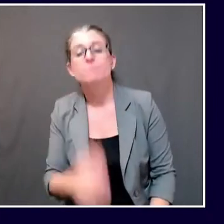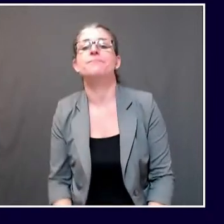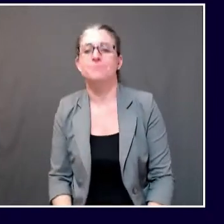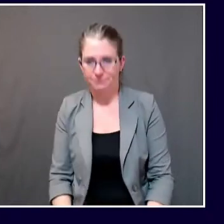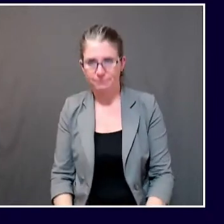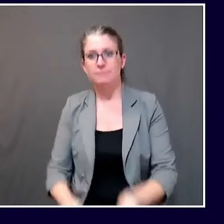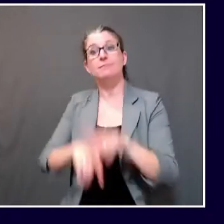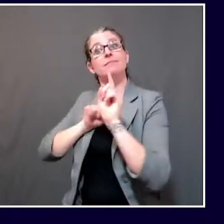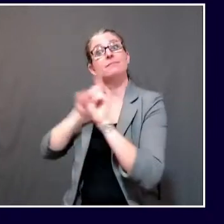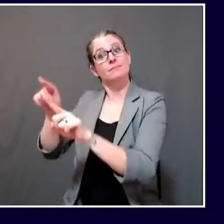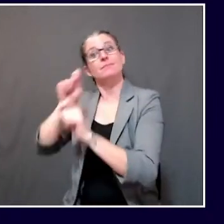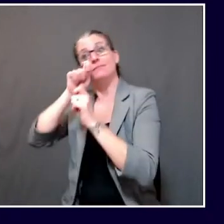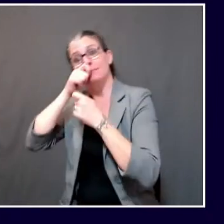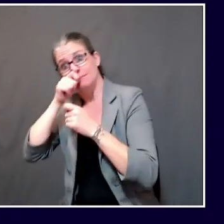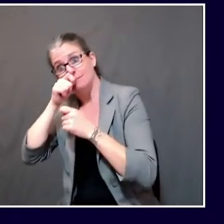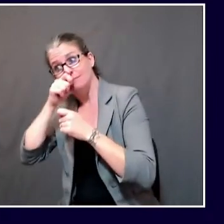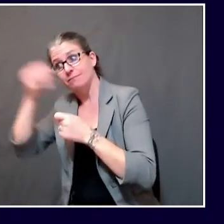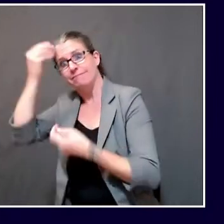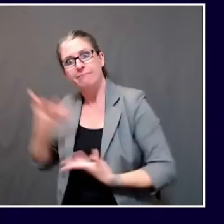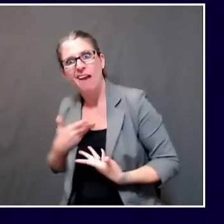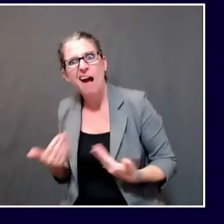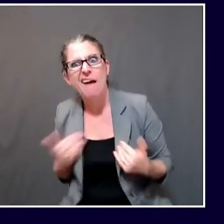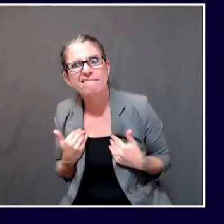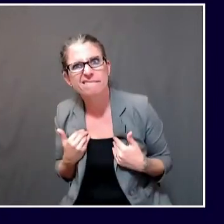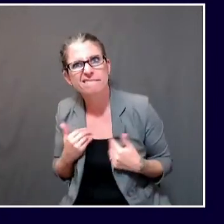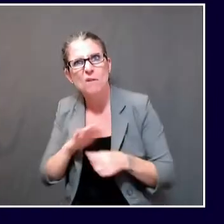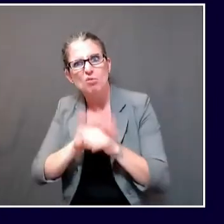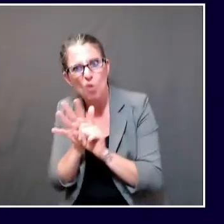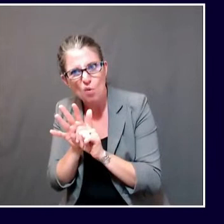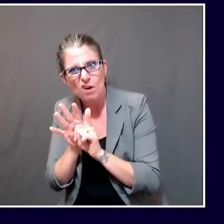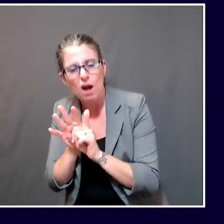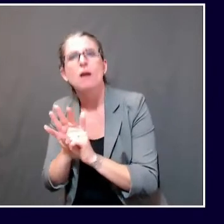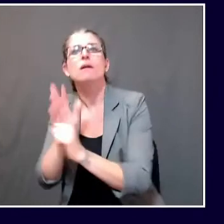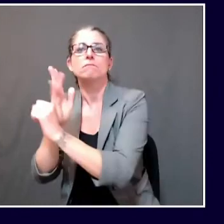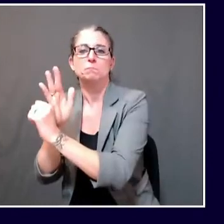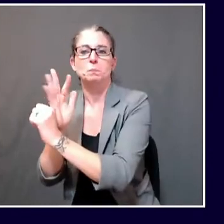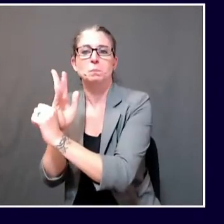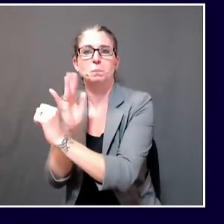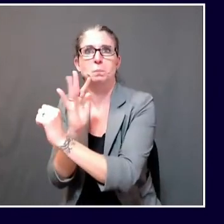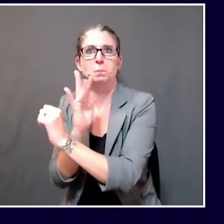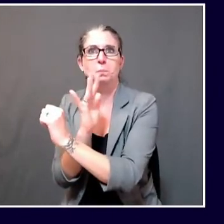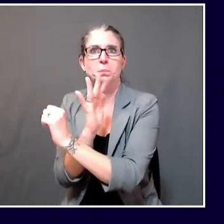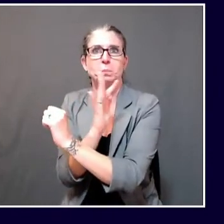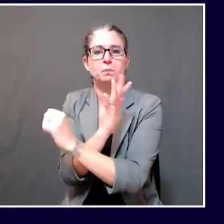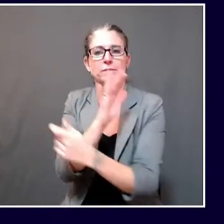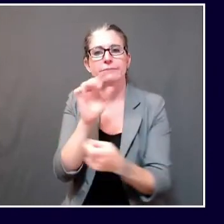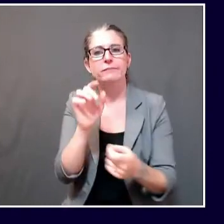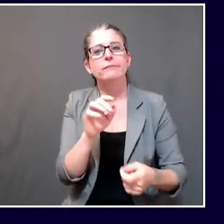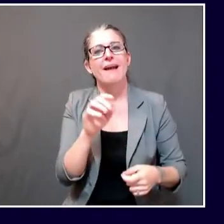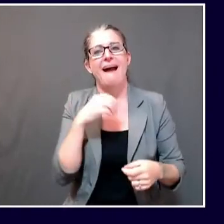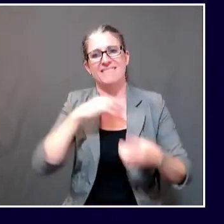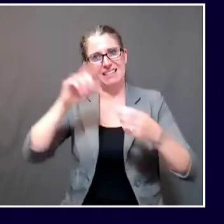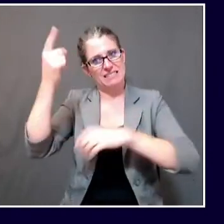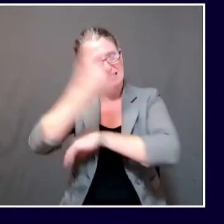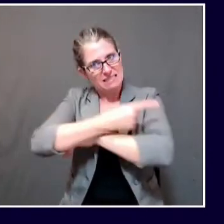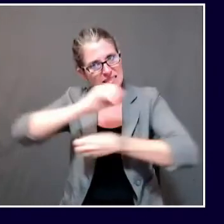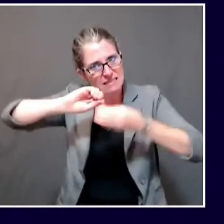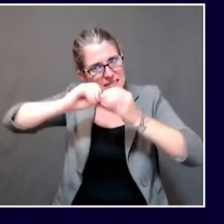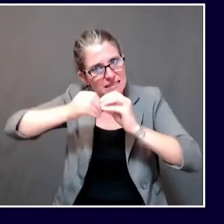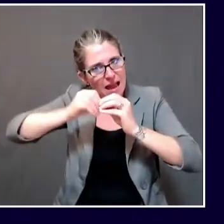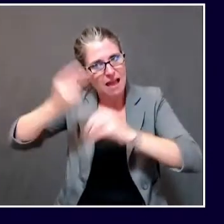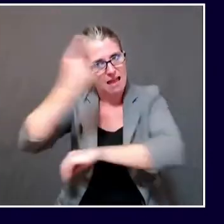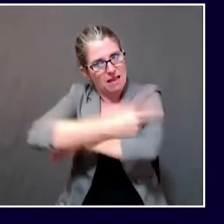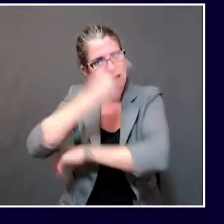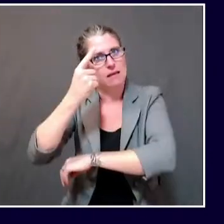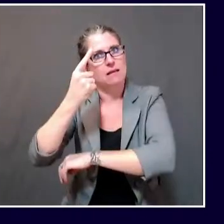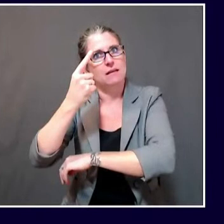their original onset of symptoms. And those days have to be days in which they had zero symptoms of